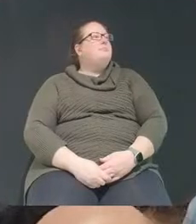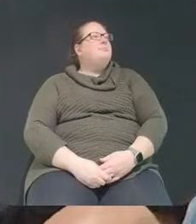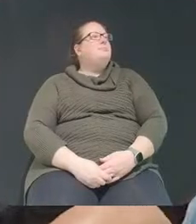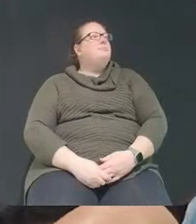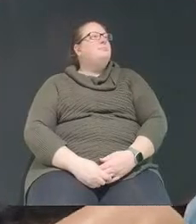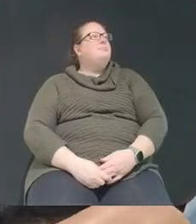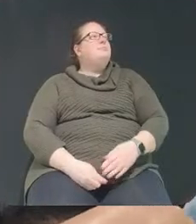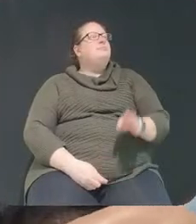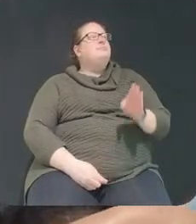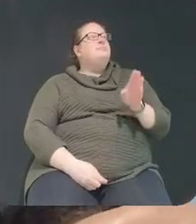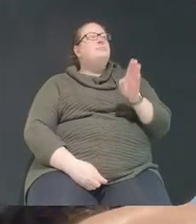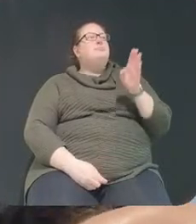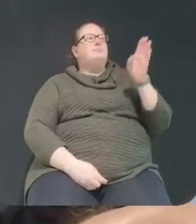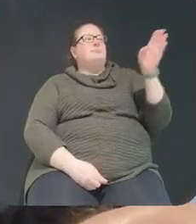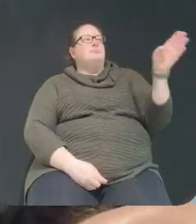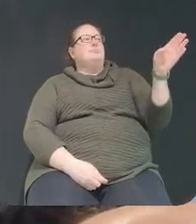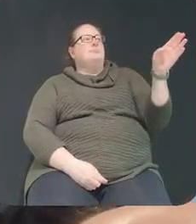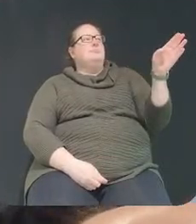Hi,